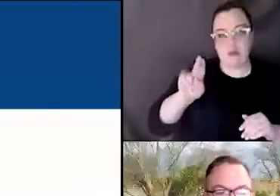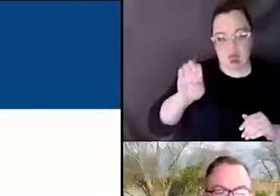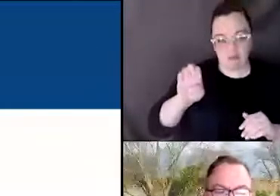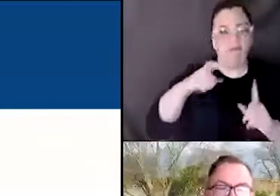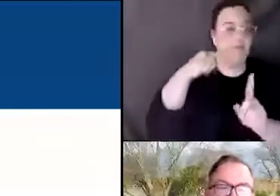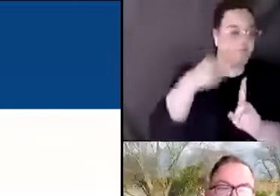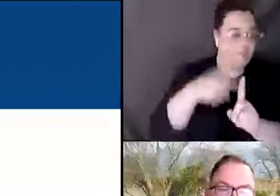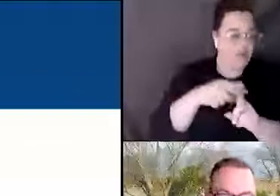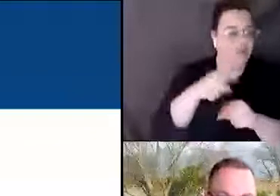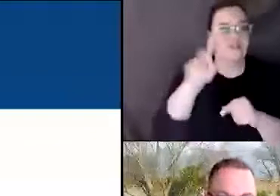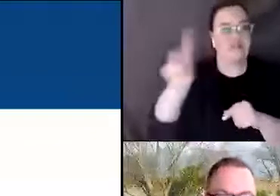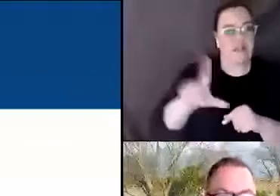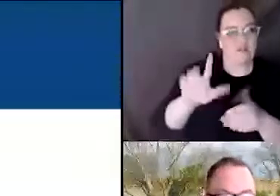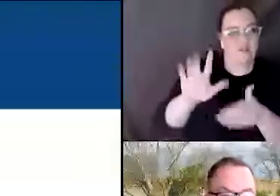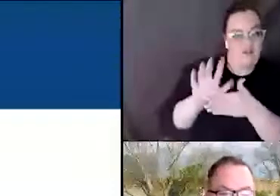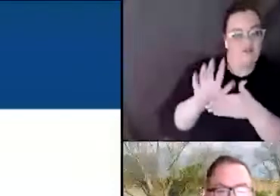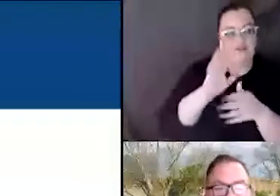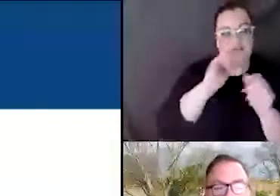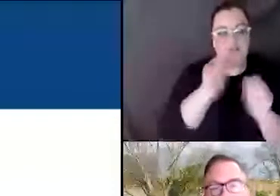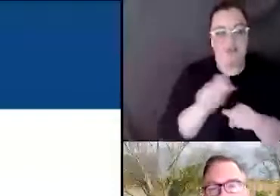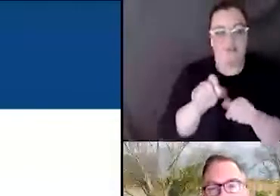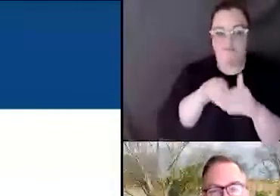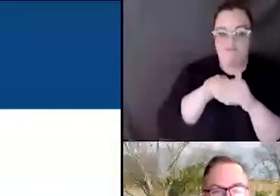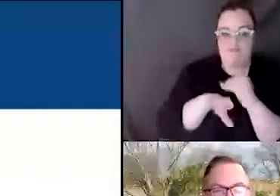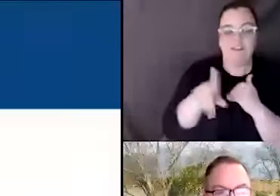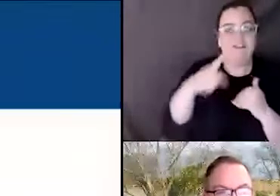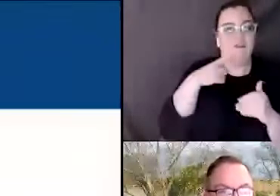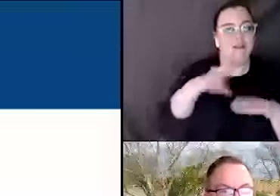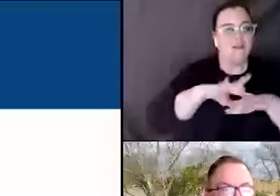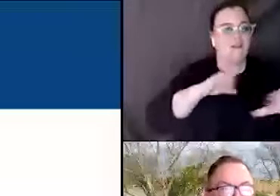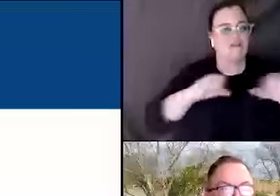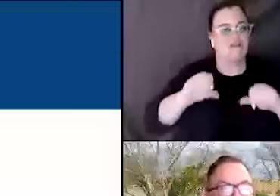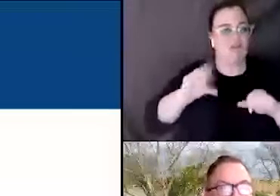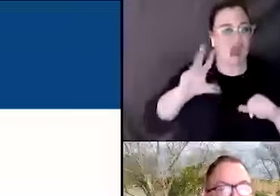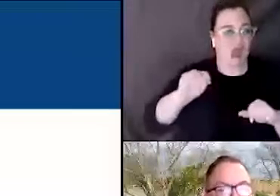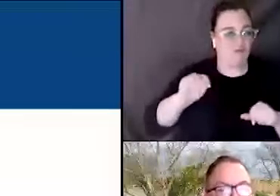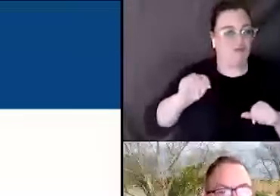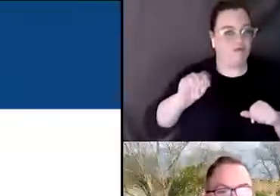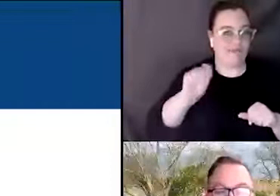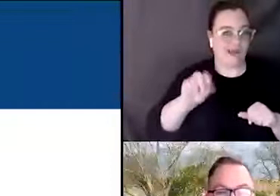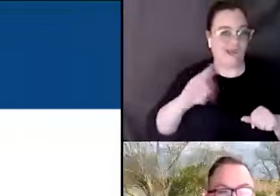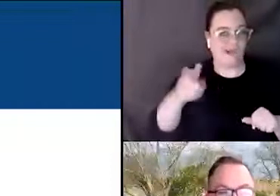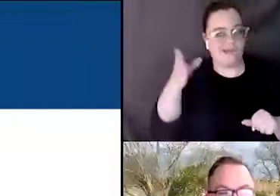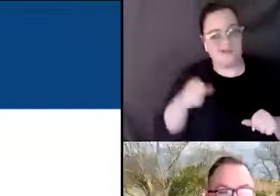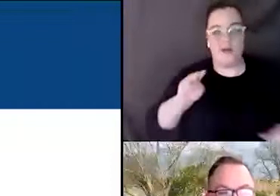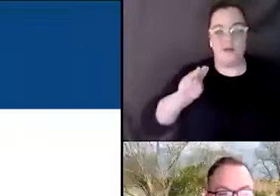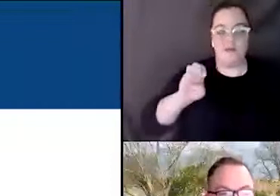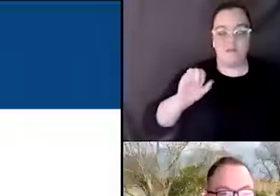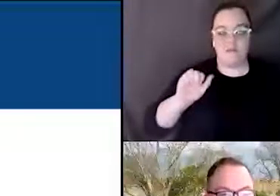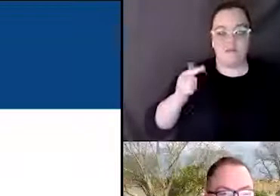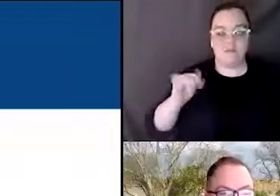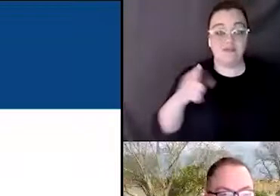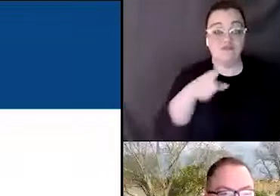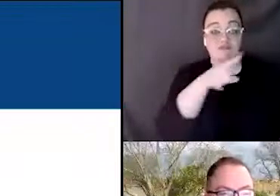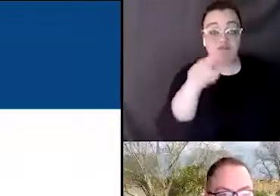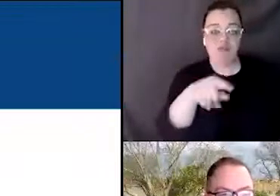download those videos for putting into your presentations at shakeout.org/messaging. A lot of materials on the ShakeOut website,